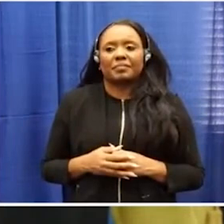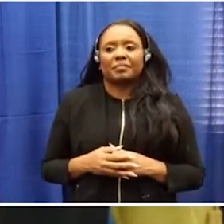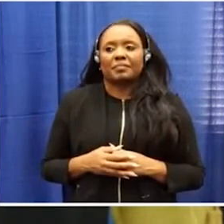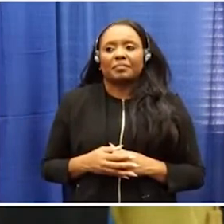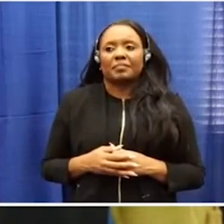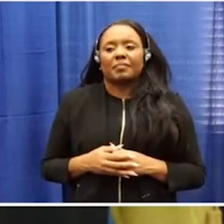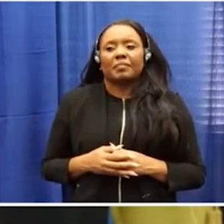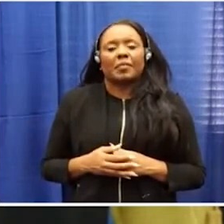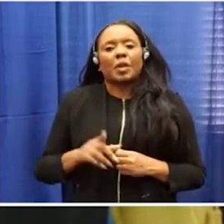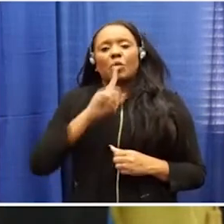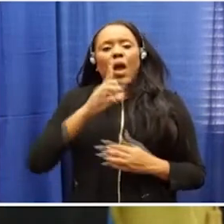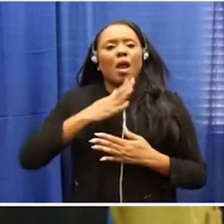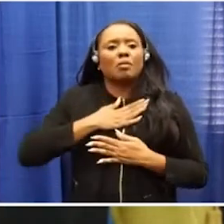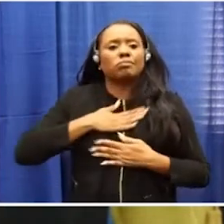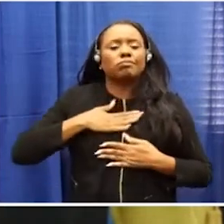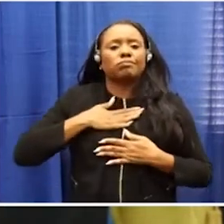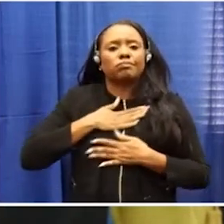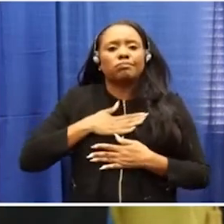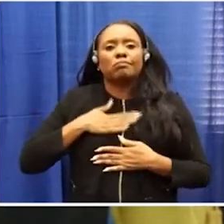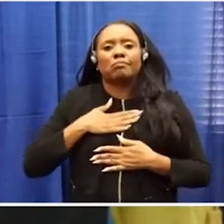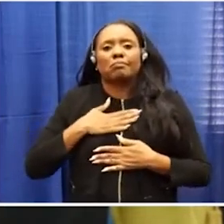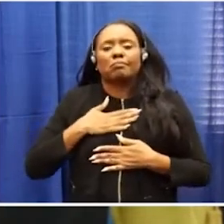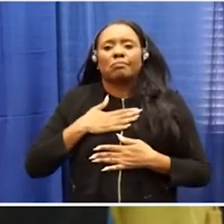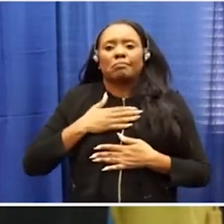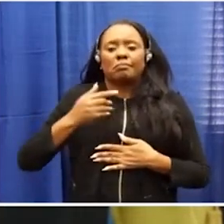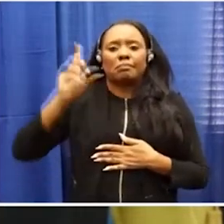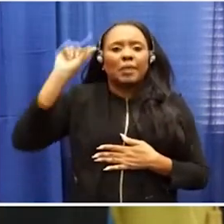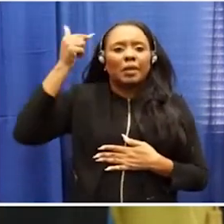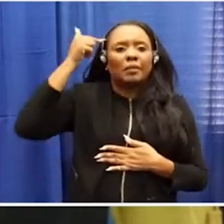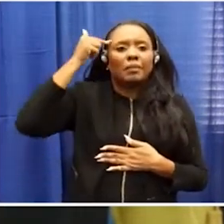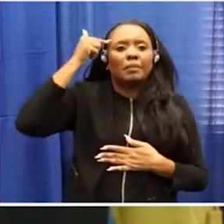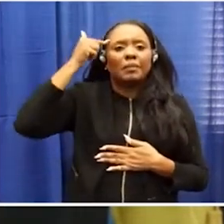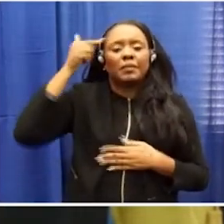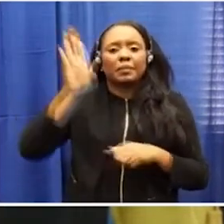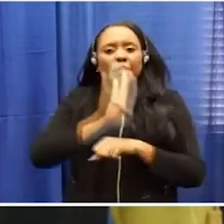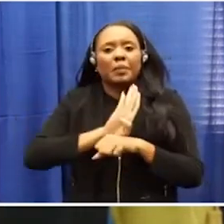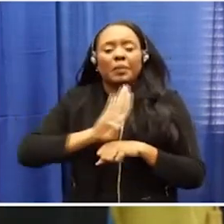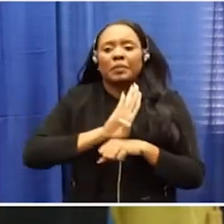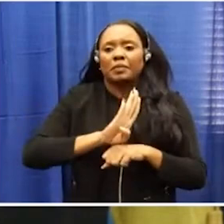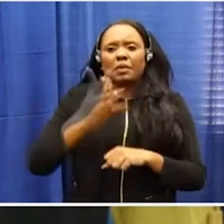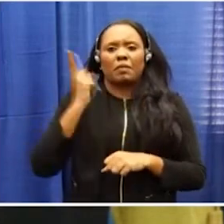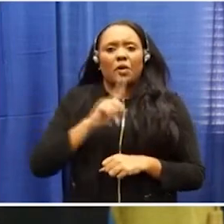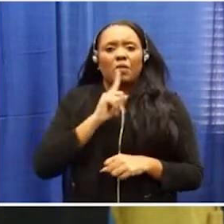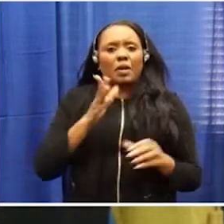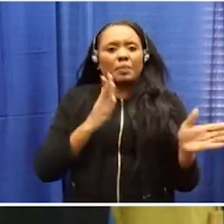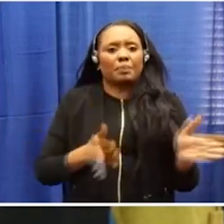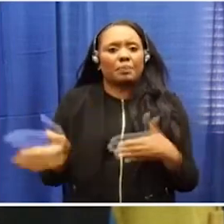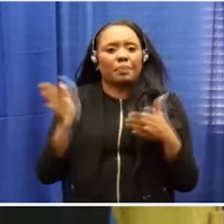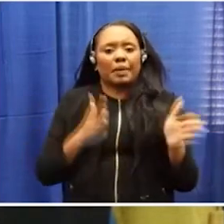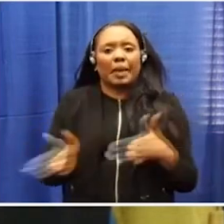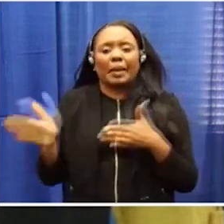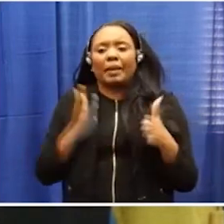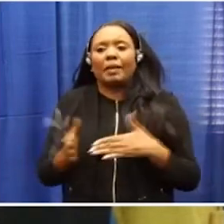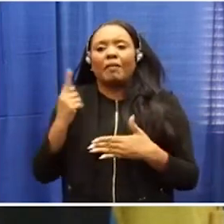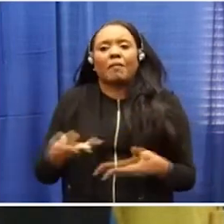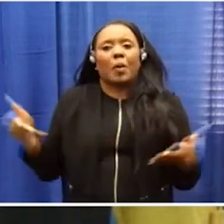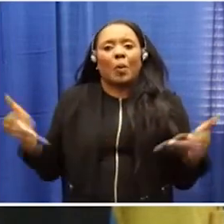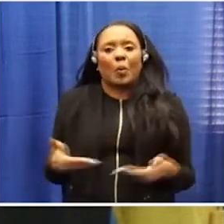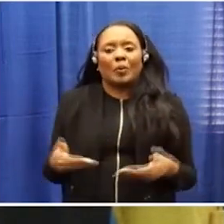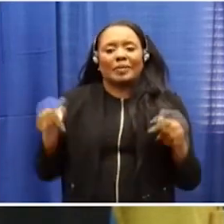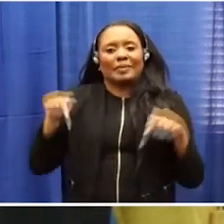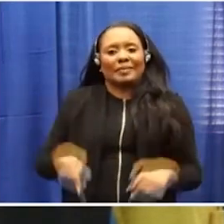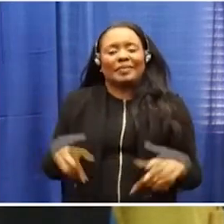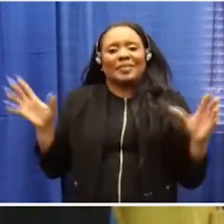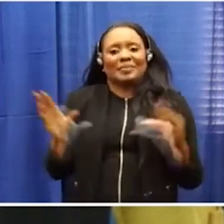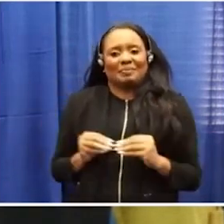extend appreciation to the government and people of Barbados for arrangement put in place for hosting the 8th